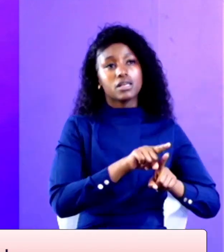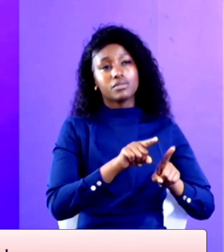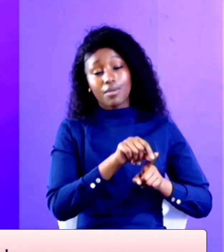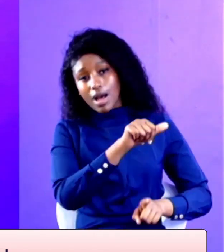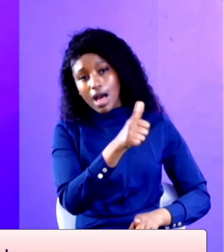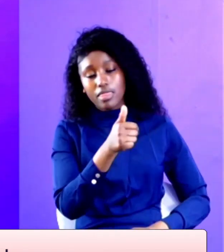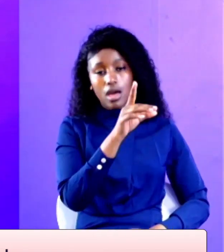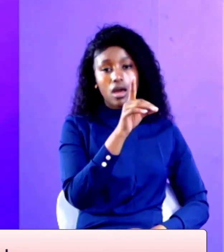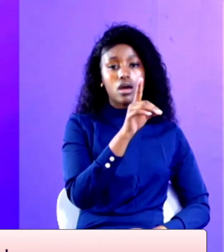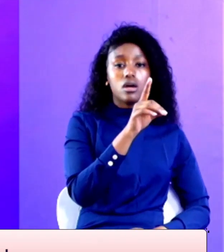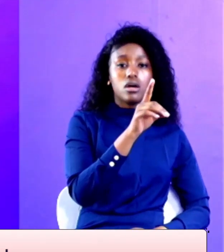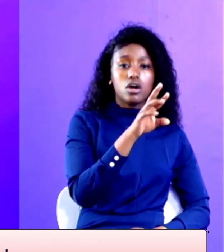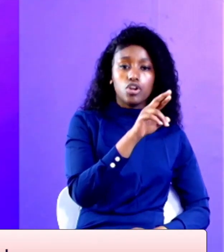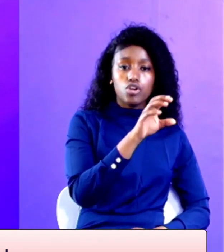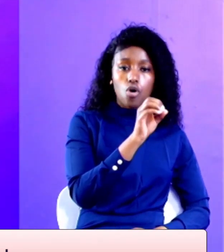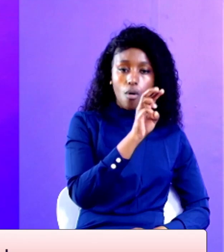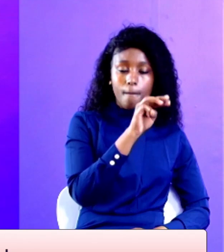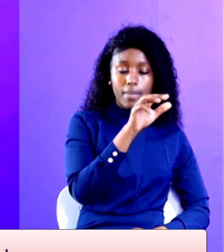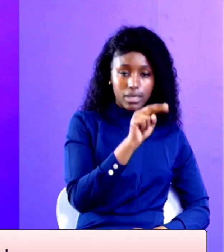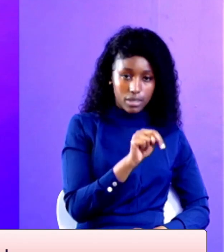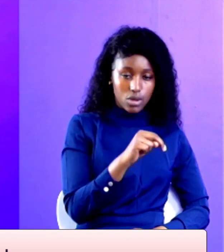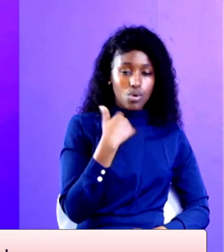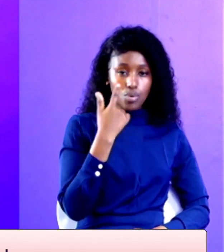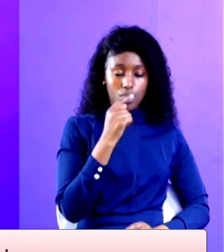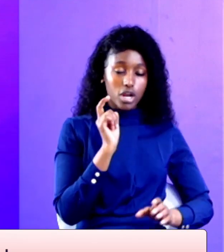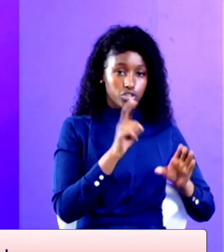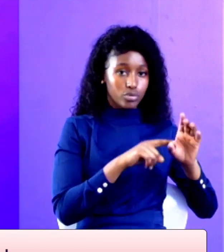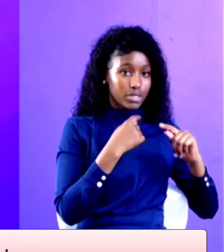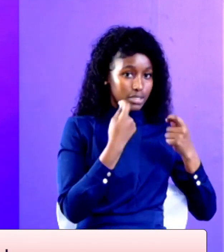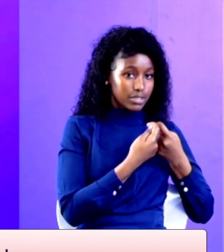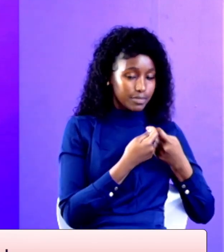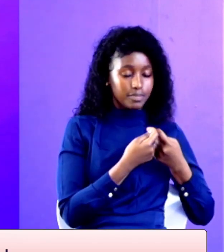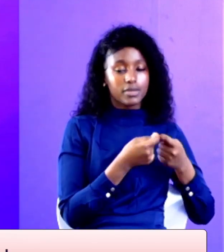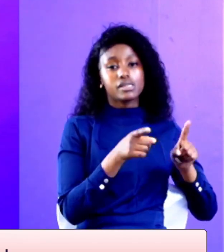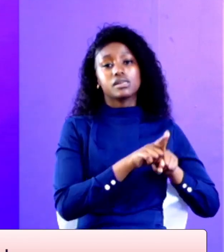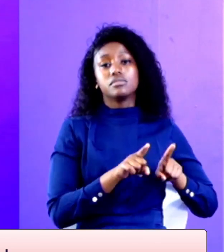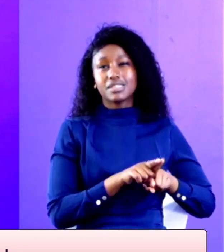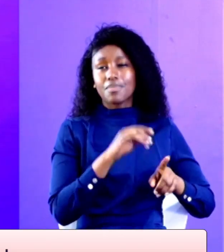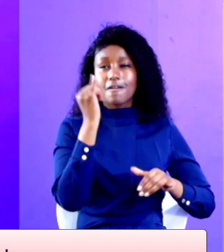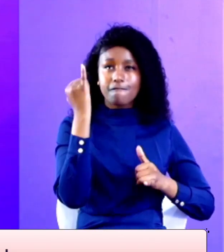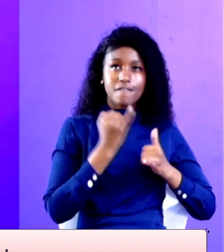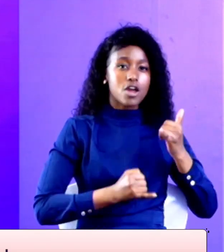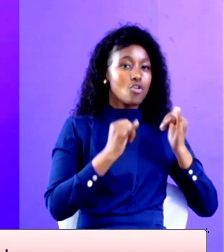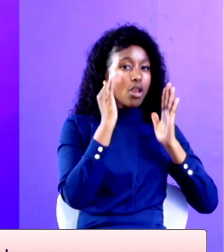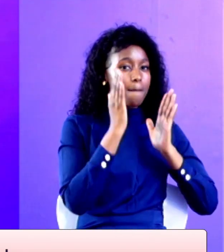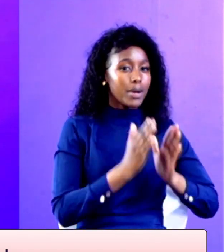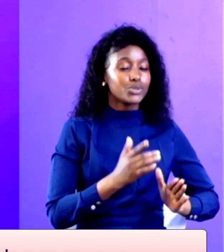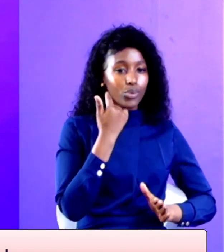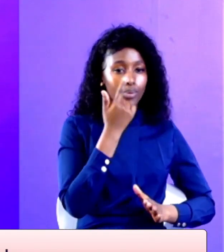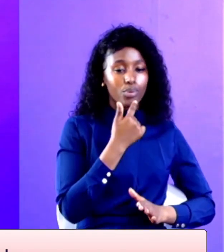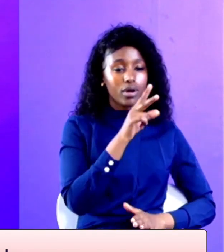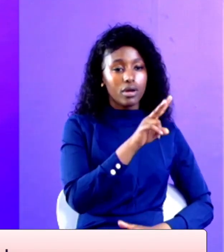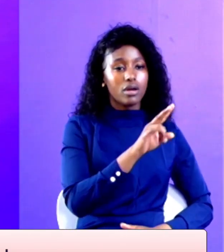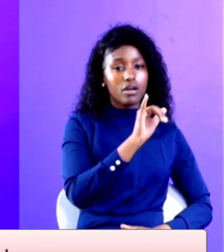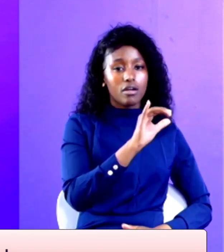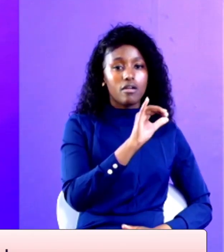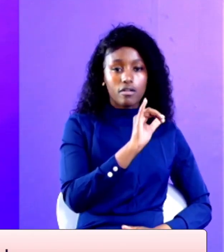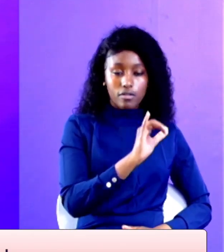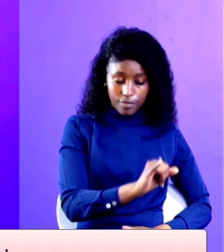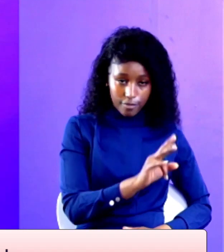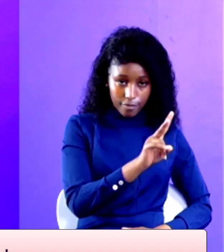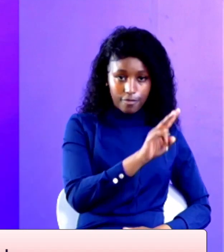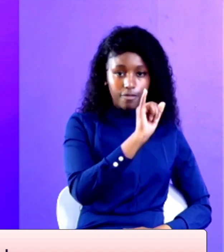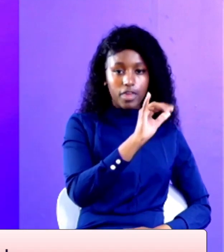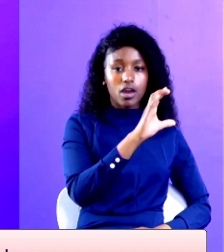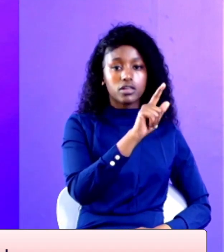Doman. And then we had the last one. Will shock you. Who is that? Victor Gyökeres from